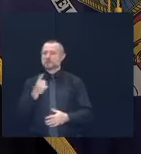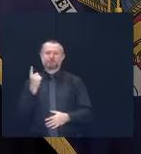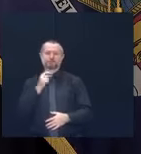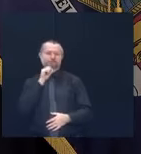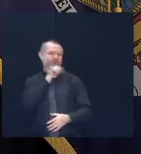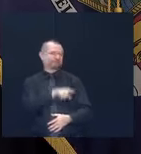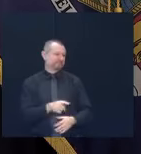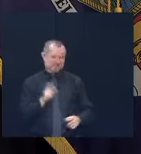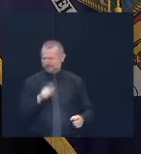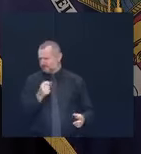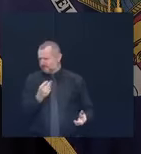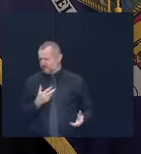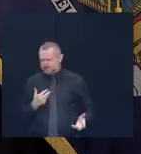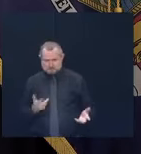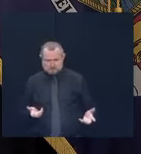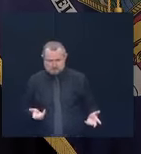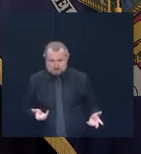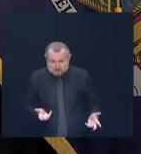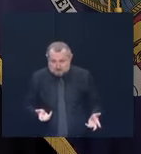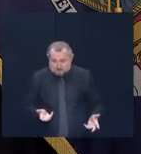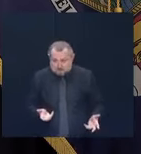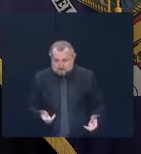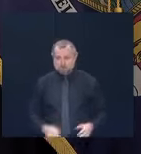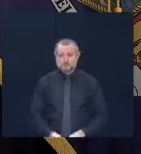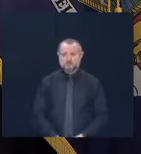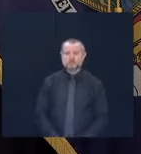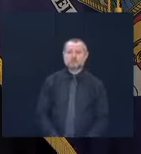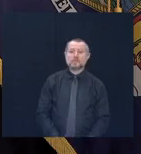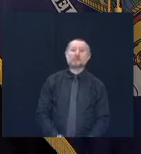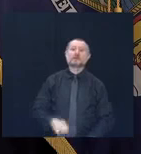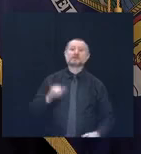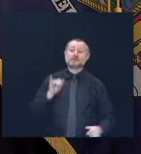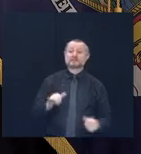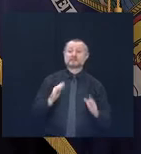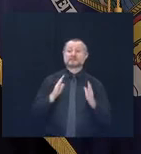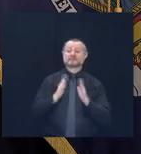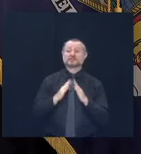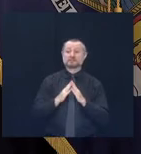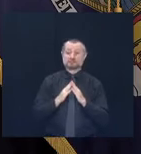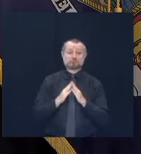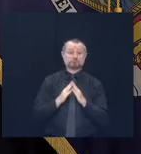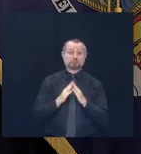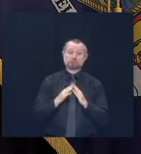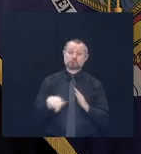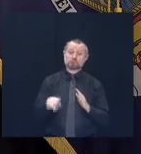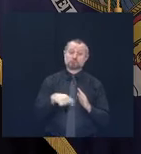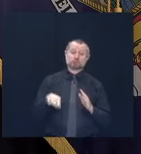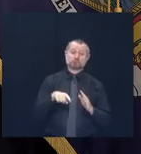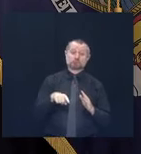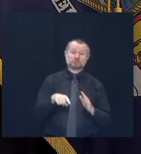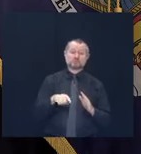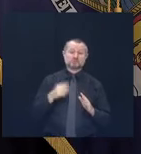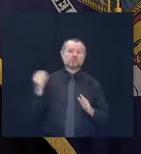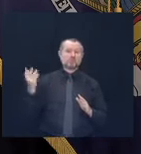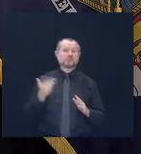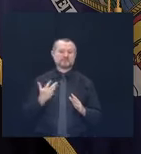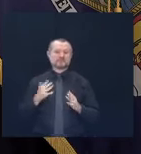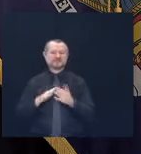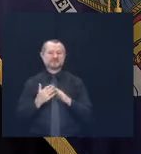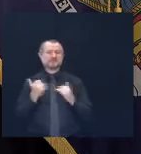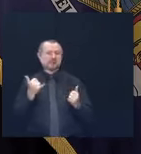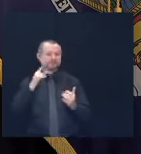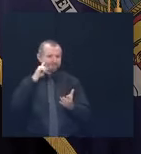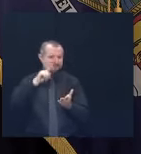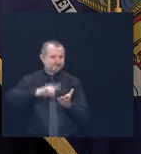that a secret. And the city, my information, the city is investigating. They should investigate. And